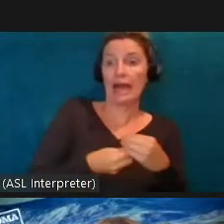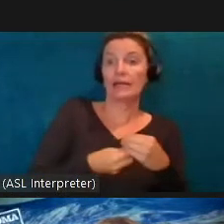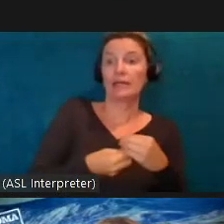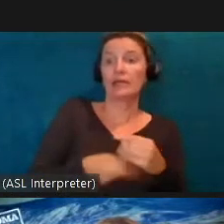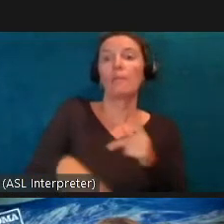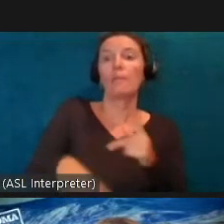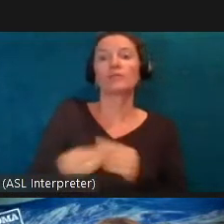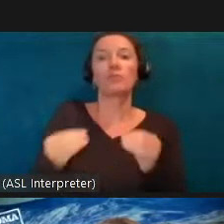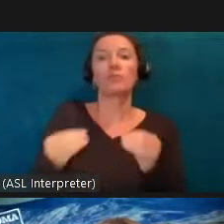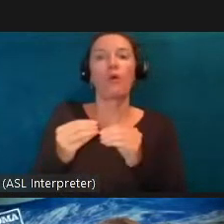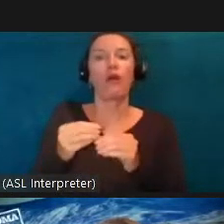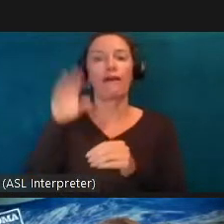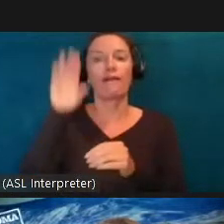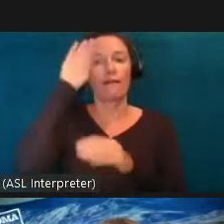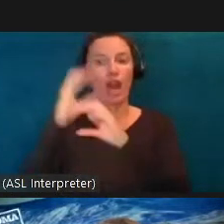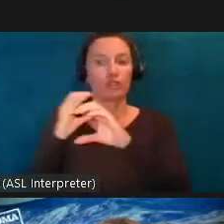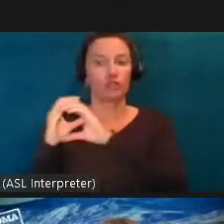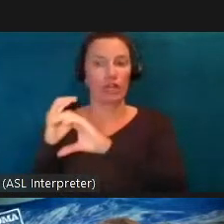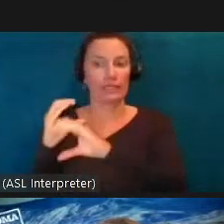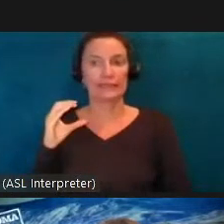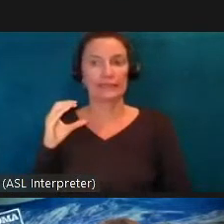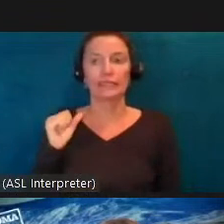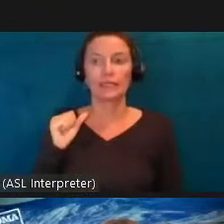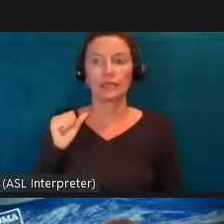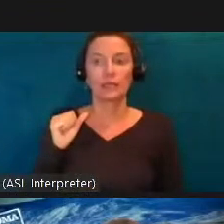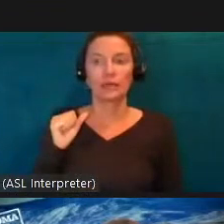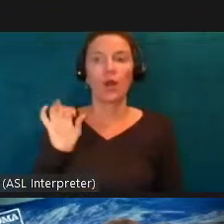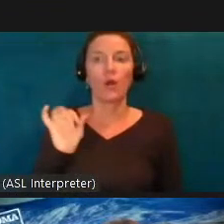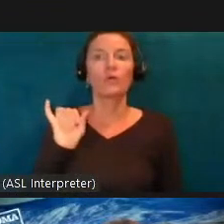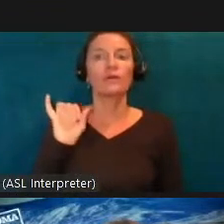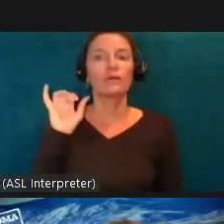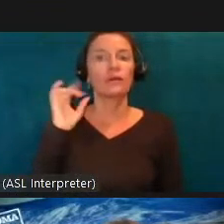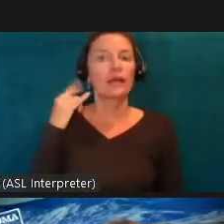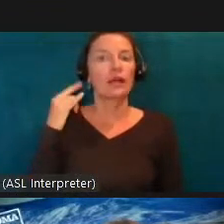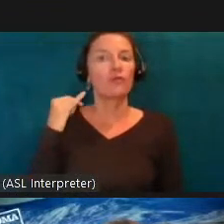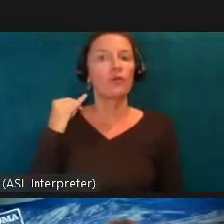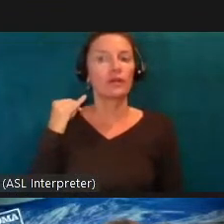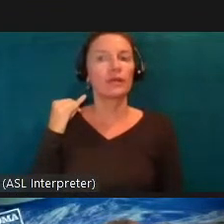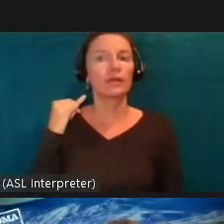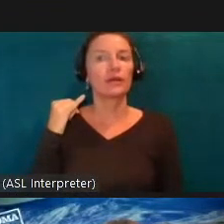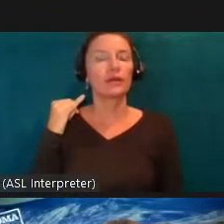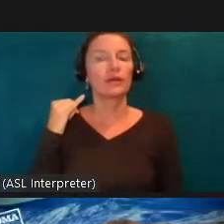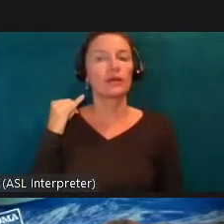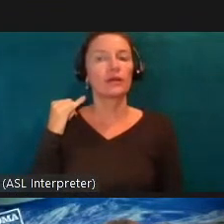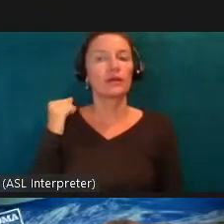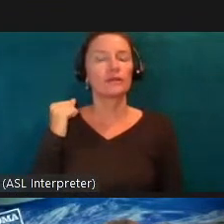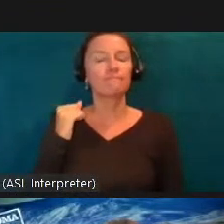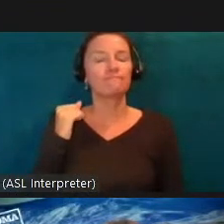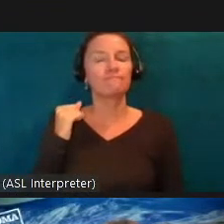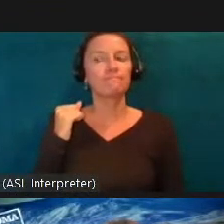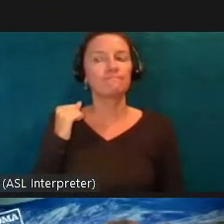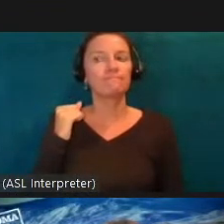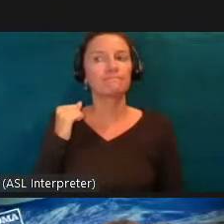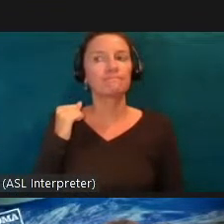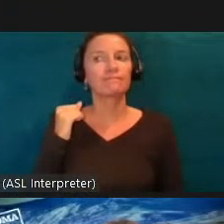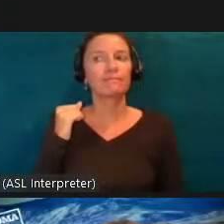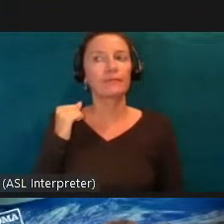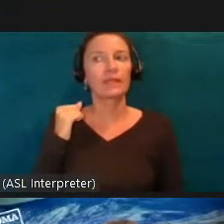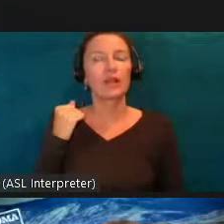engines. In addition, California is phasing out the 12